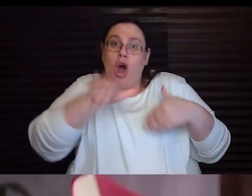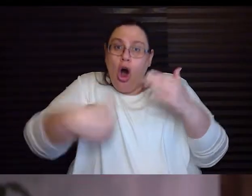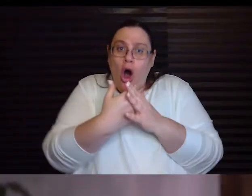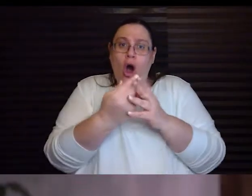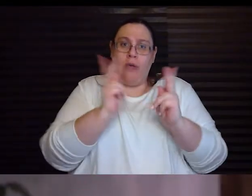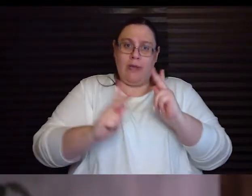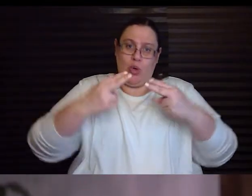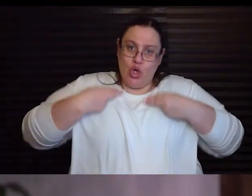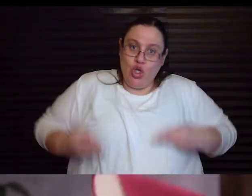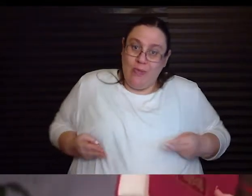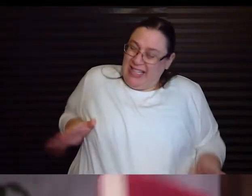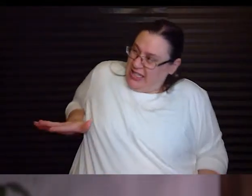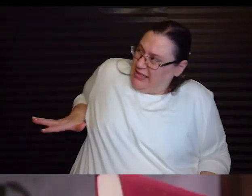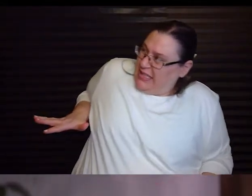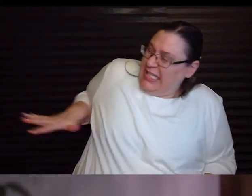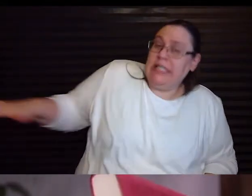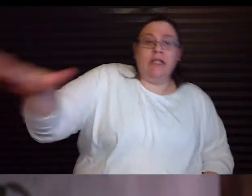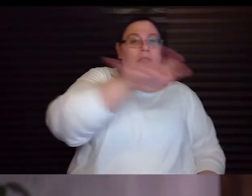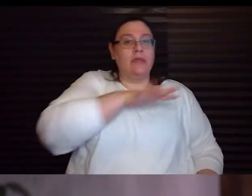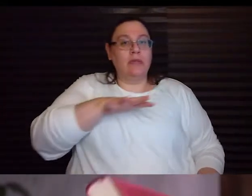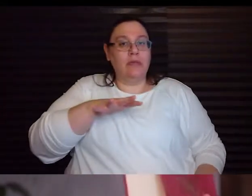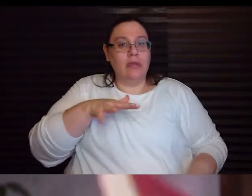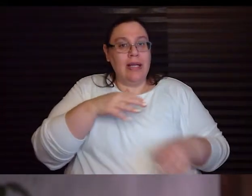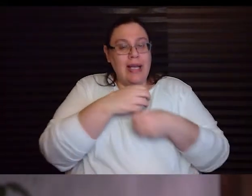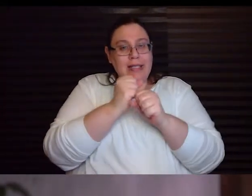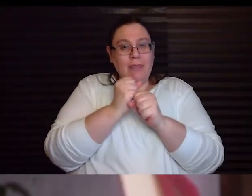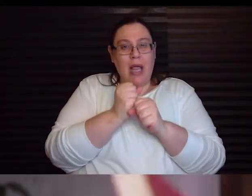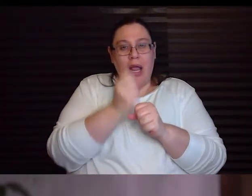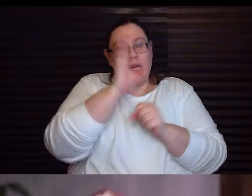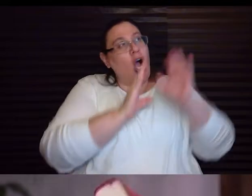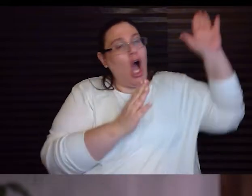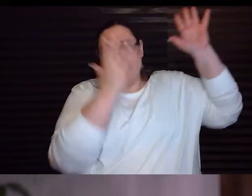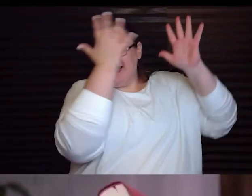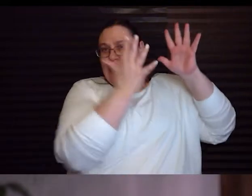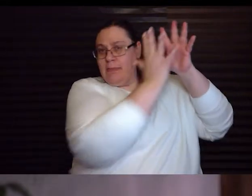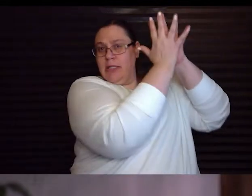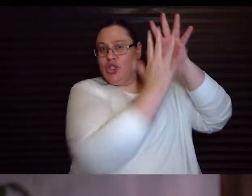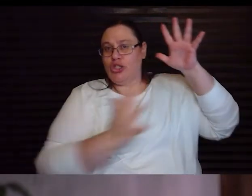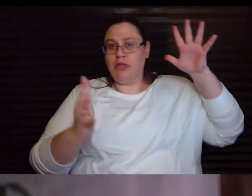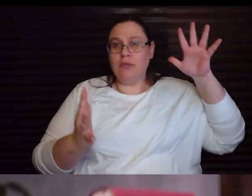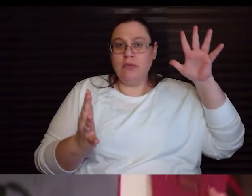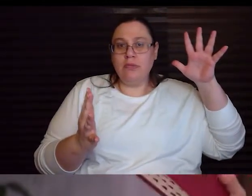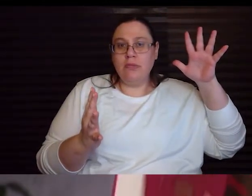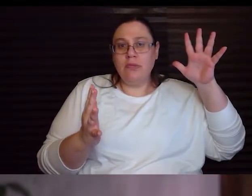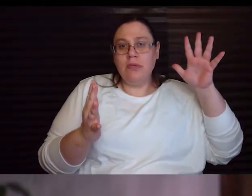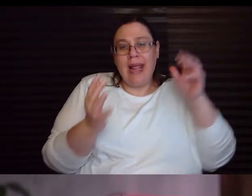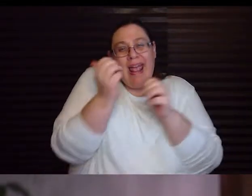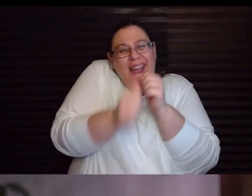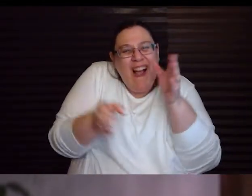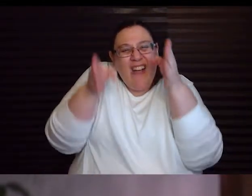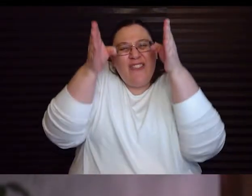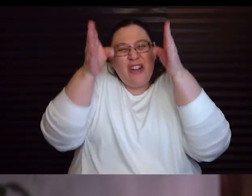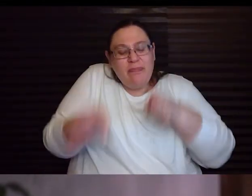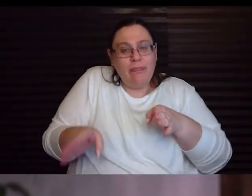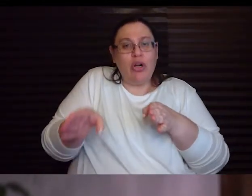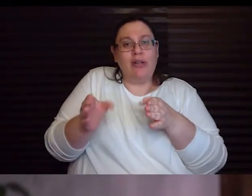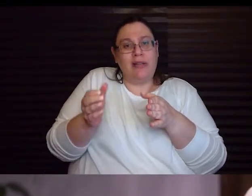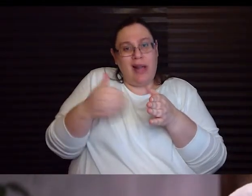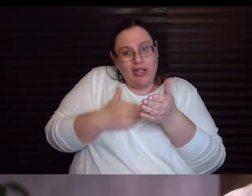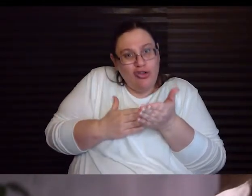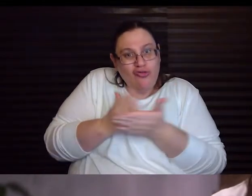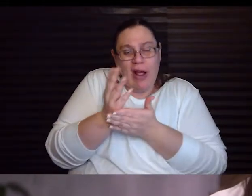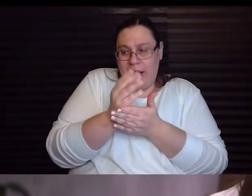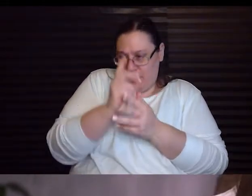human beings, every single one of us, is created in God's own image. And every single person, therefore, deserves